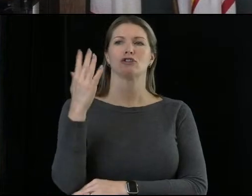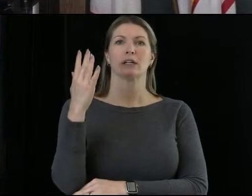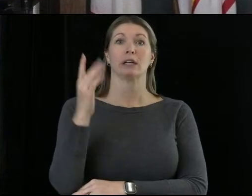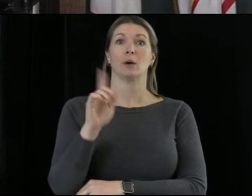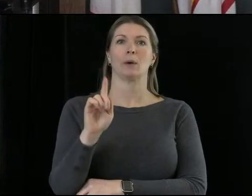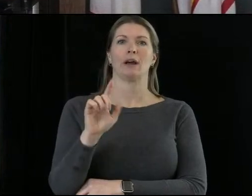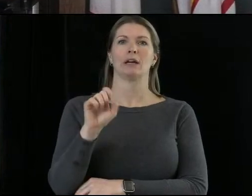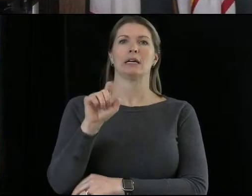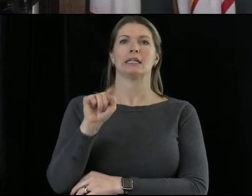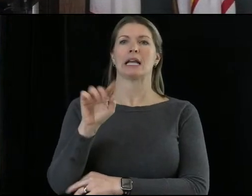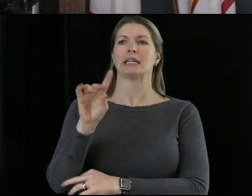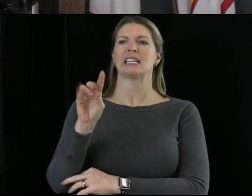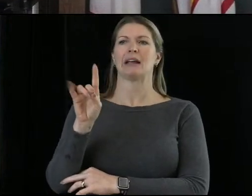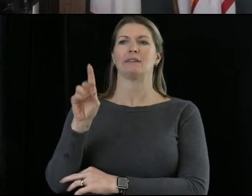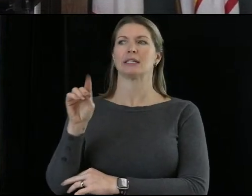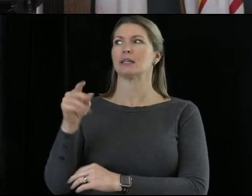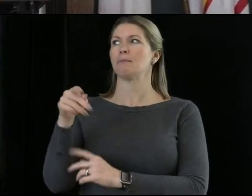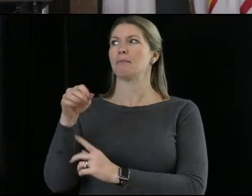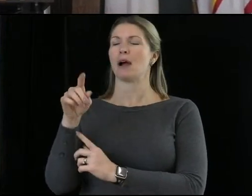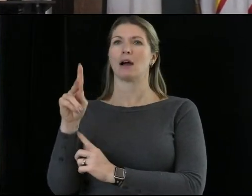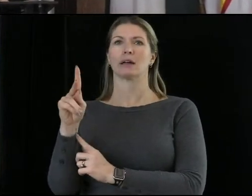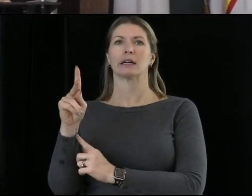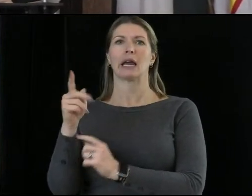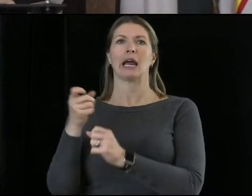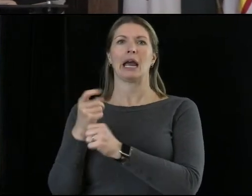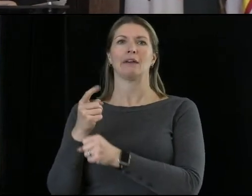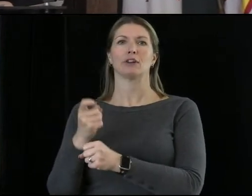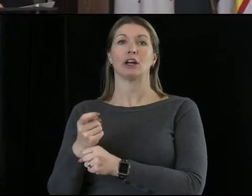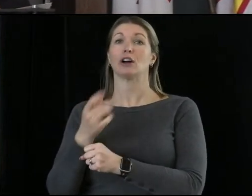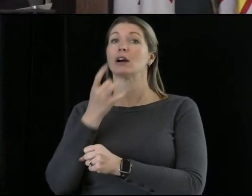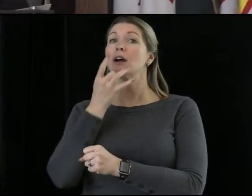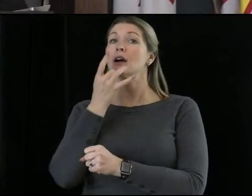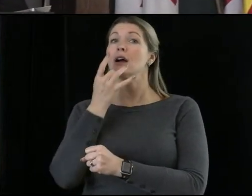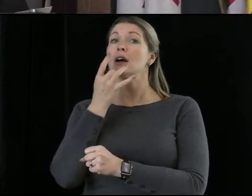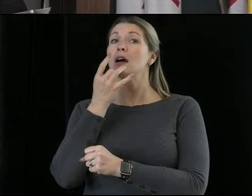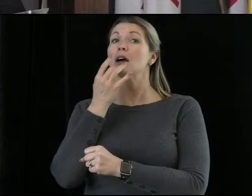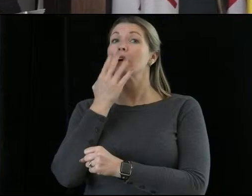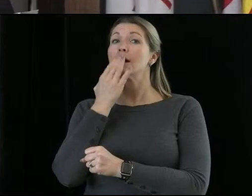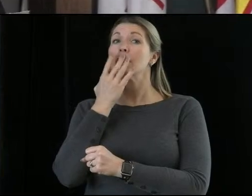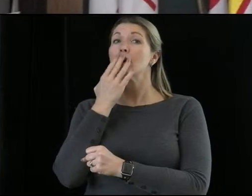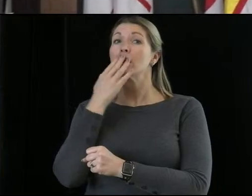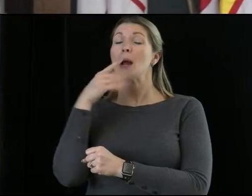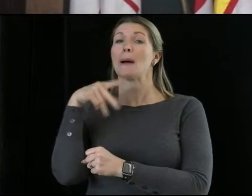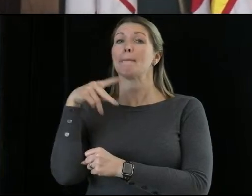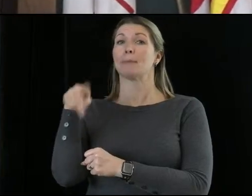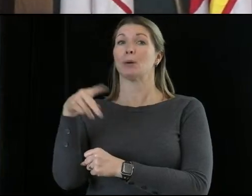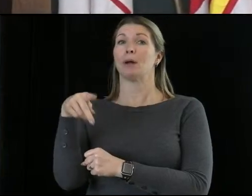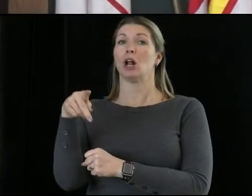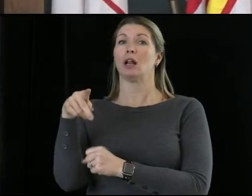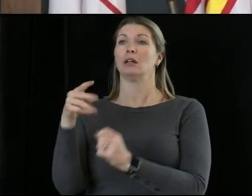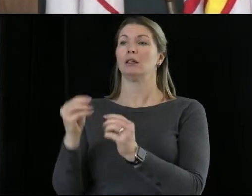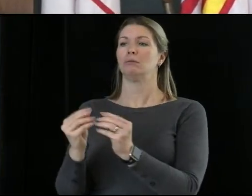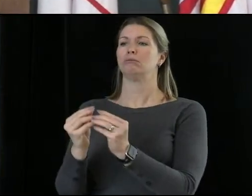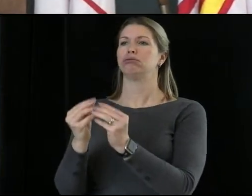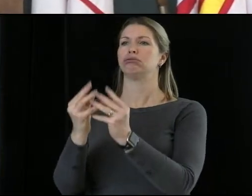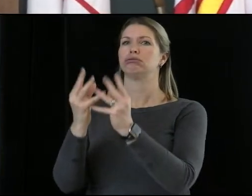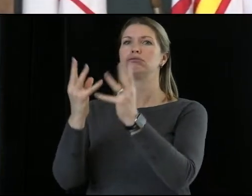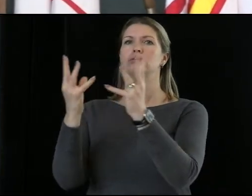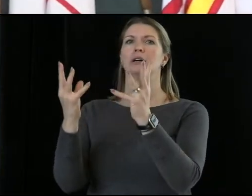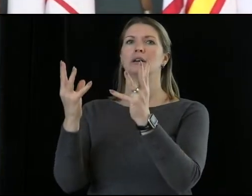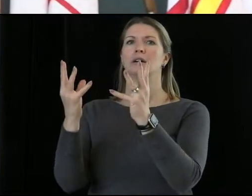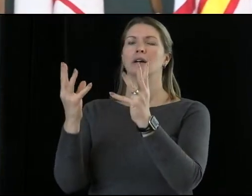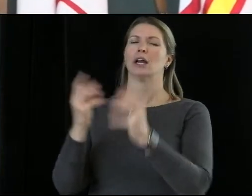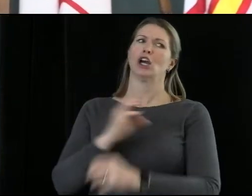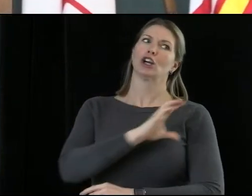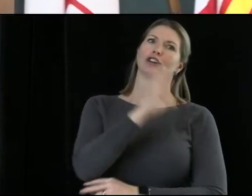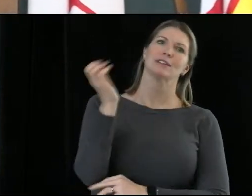only is it the color to signify intimate partner violence, but it was also Courtney's favorite color. And Christmas she